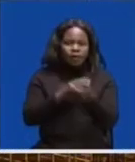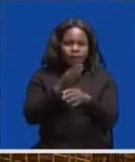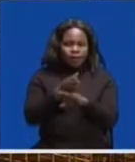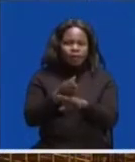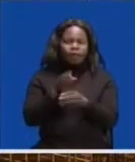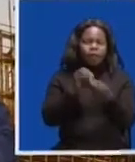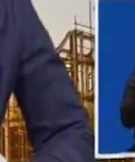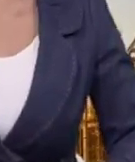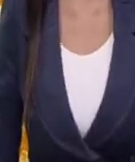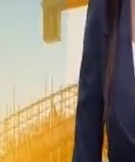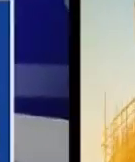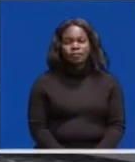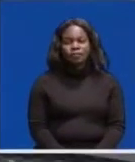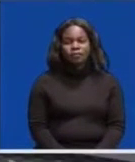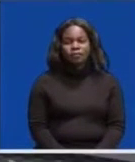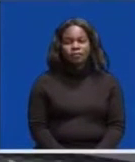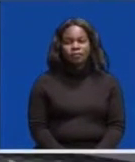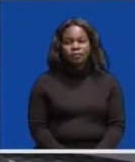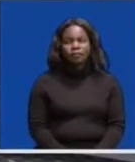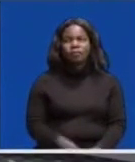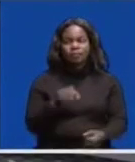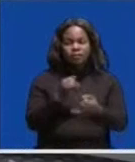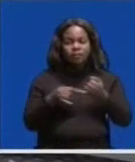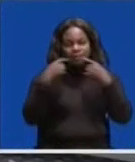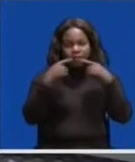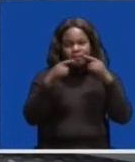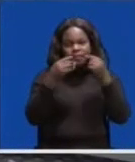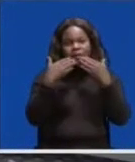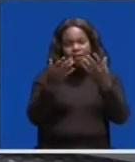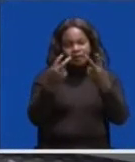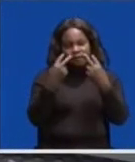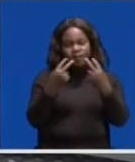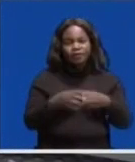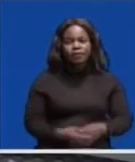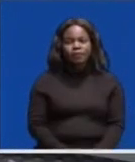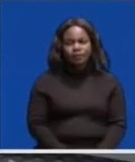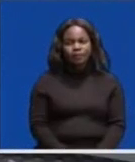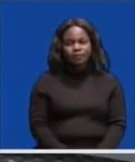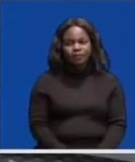thereafter we'll come back with the rest of the news. That ends the news. Thank you so much for watching.